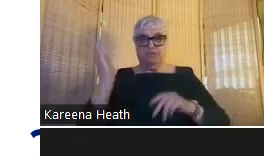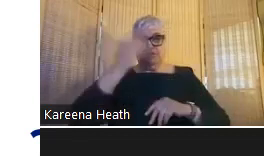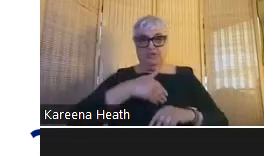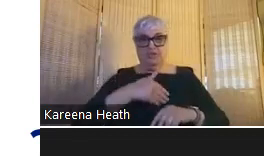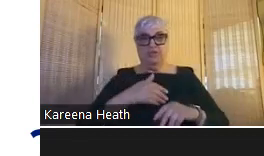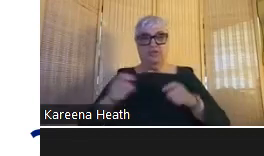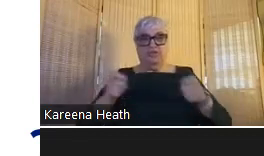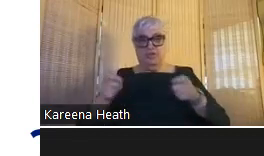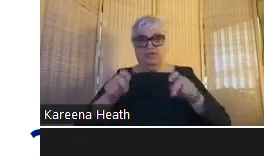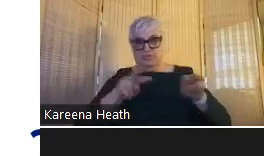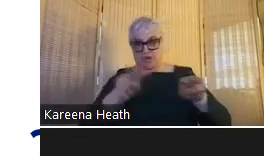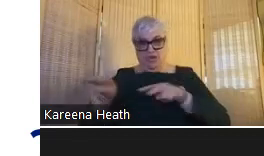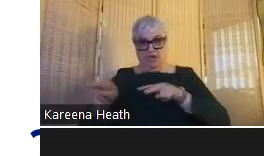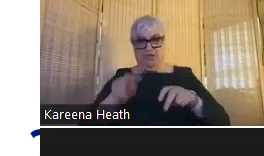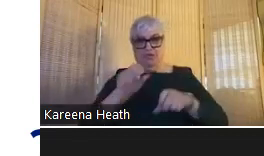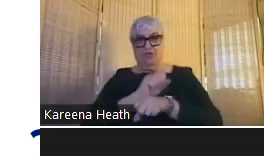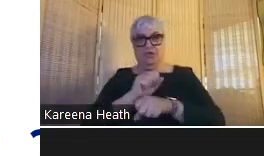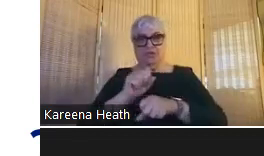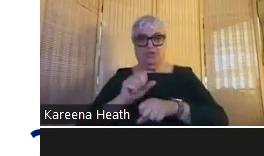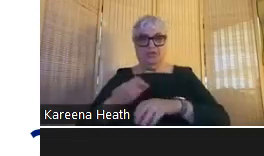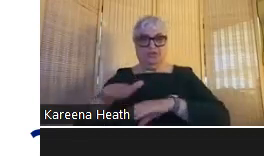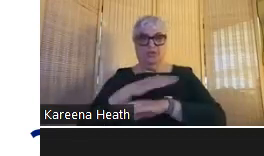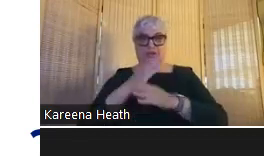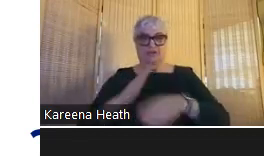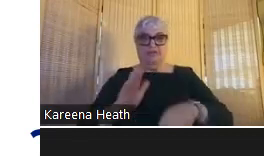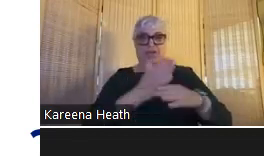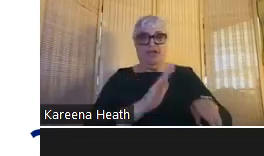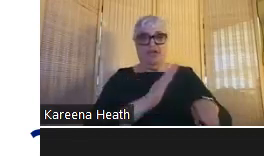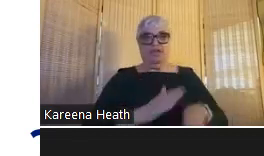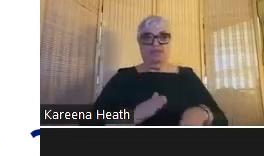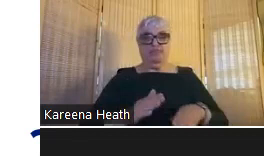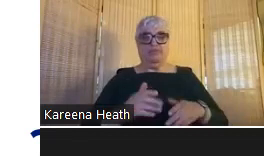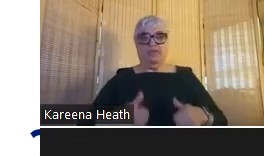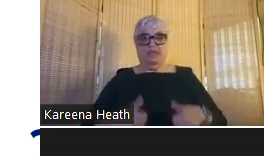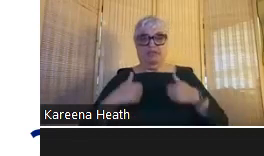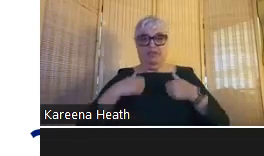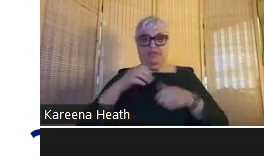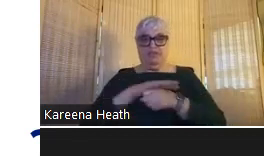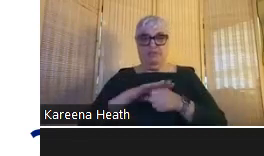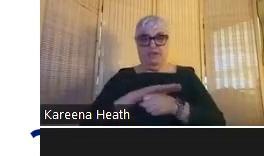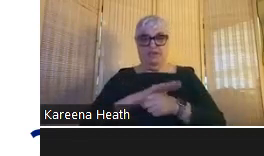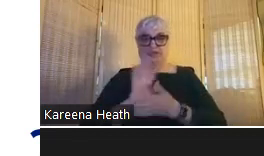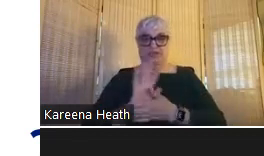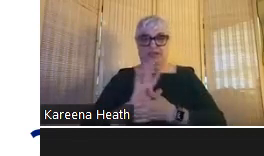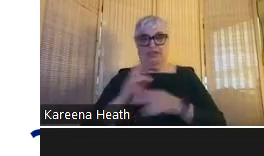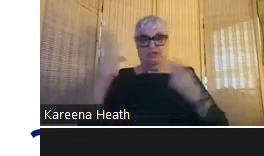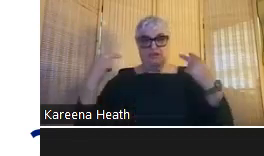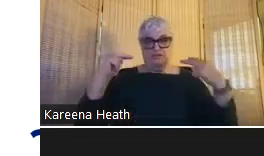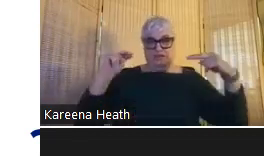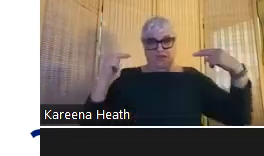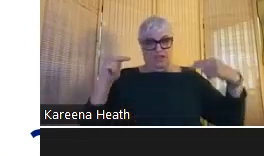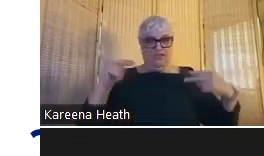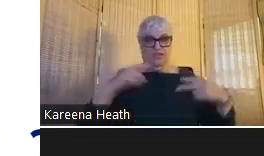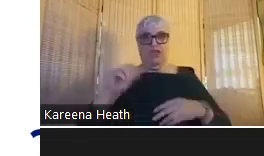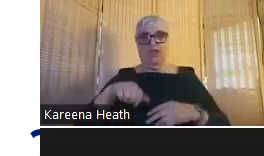activities, workstations that might divide up living space assignments, or video, other monitored oversight, and